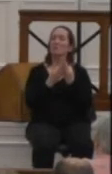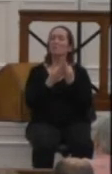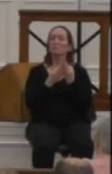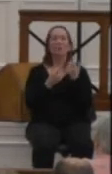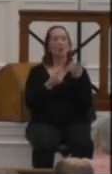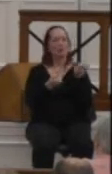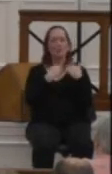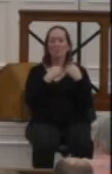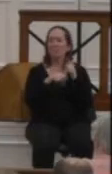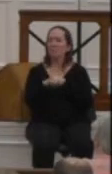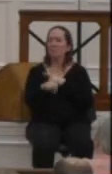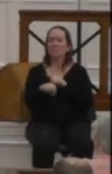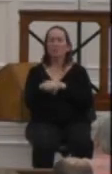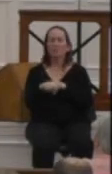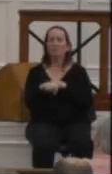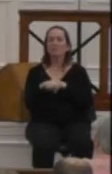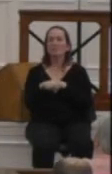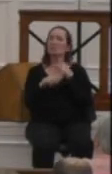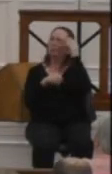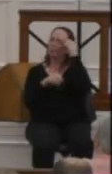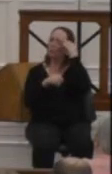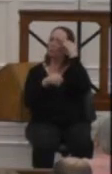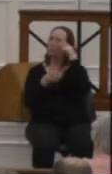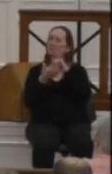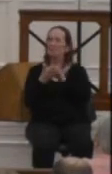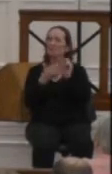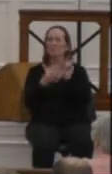is where God wants to use you.